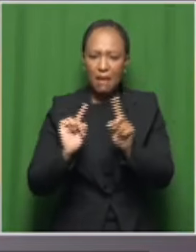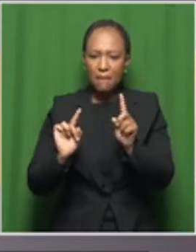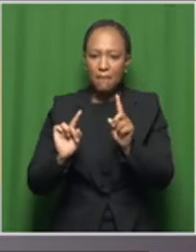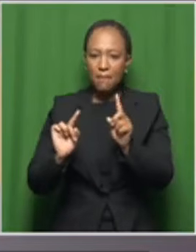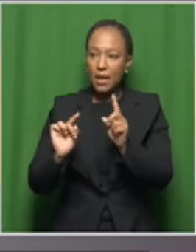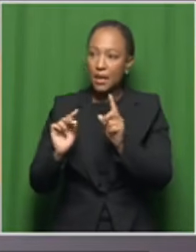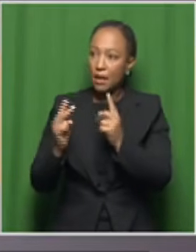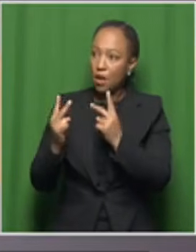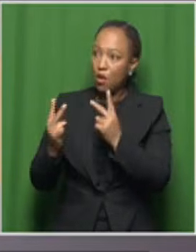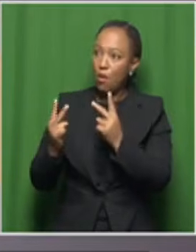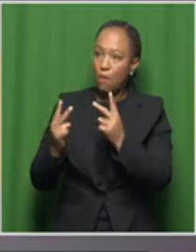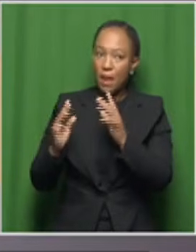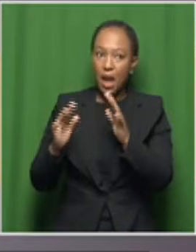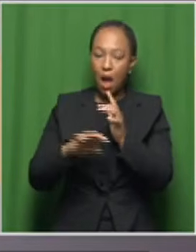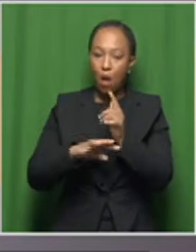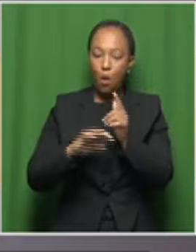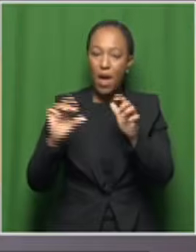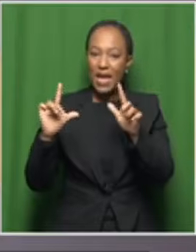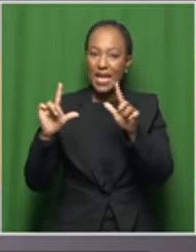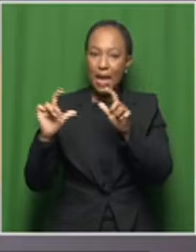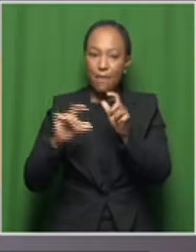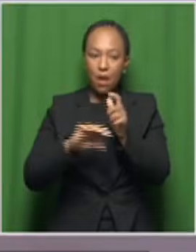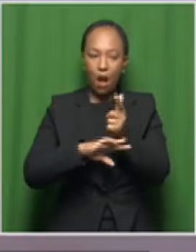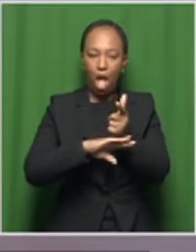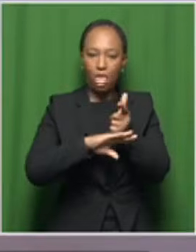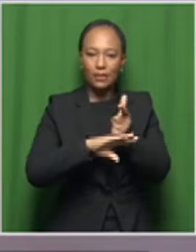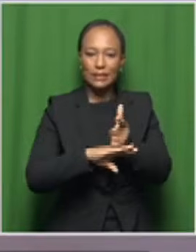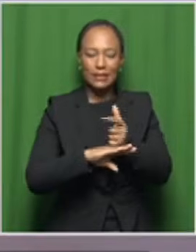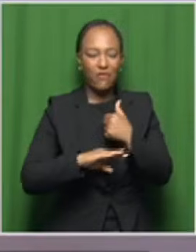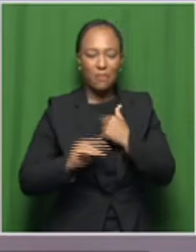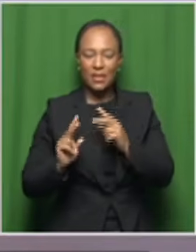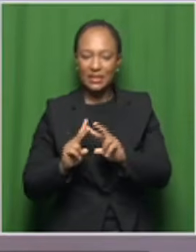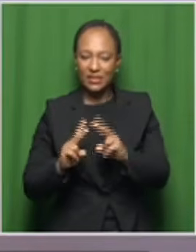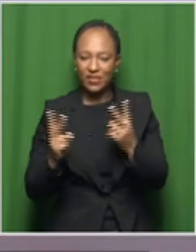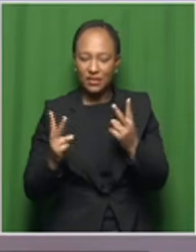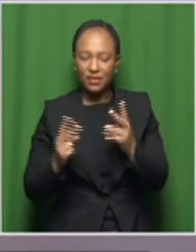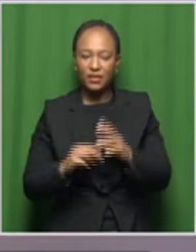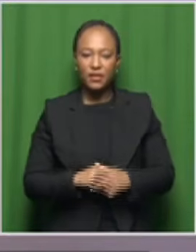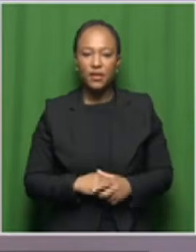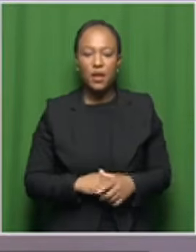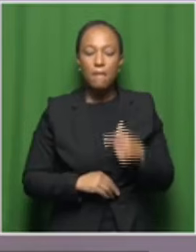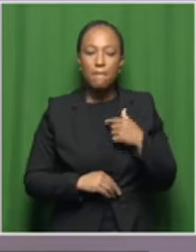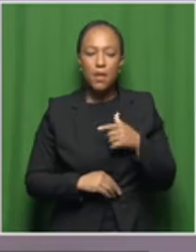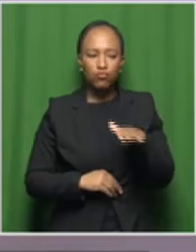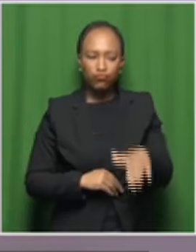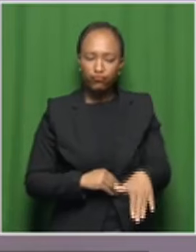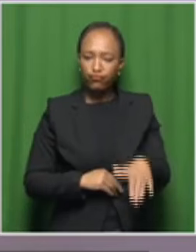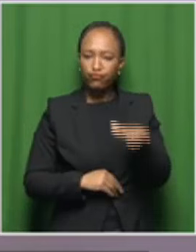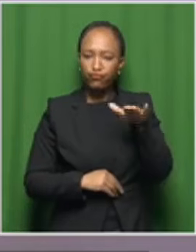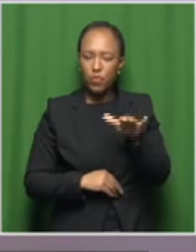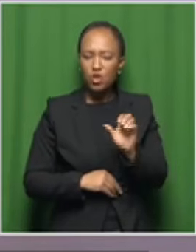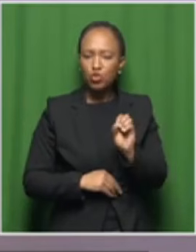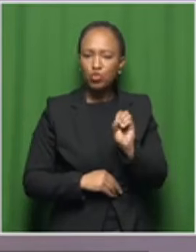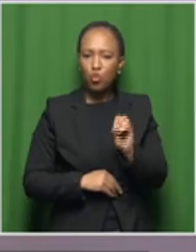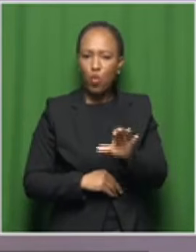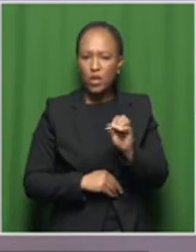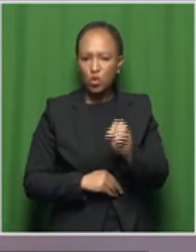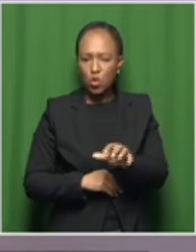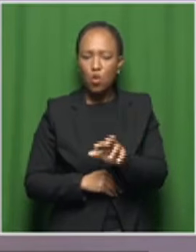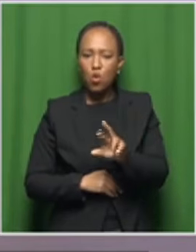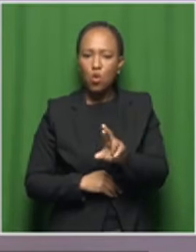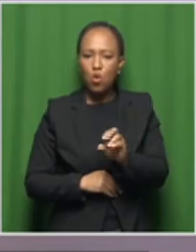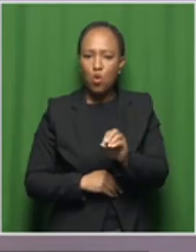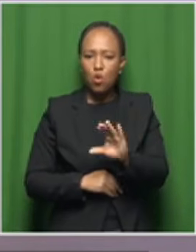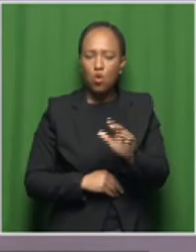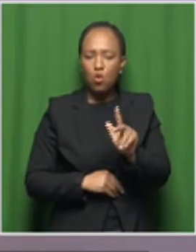two different things. Yes. So growing up in Rockville, Soweto, obviously I see different